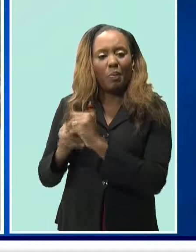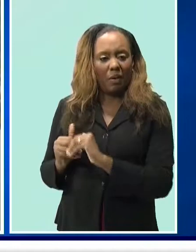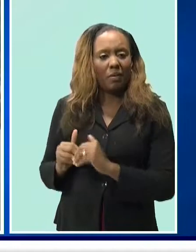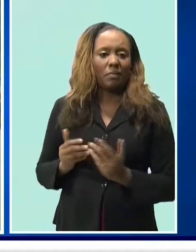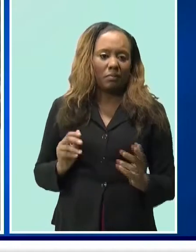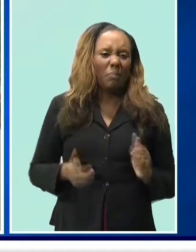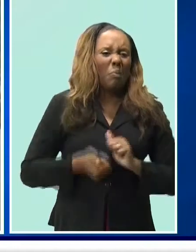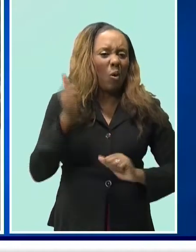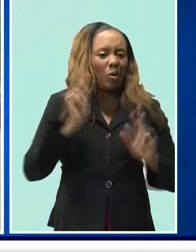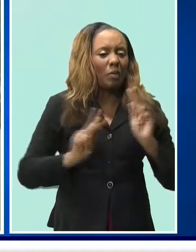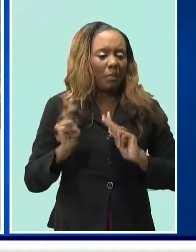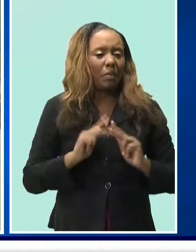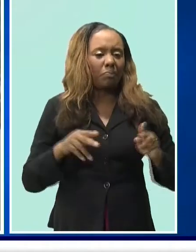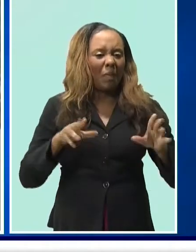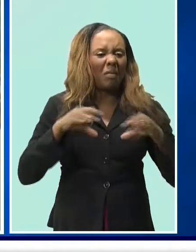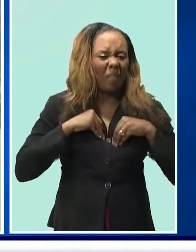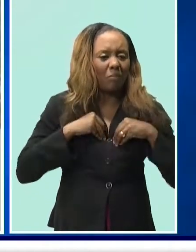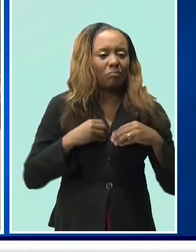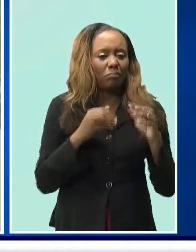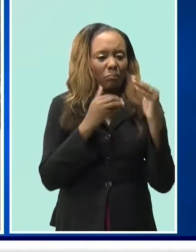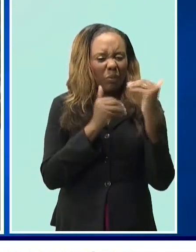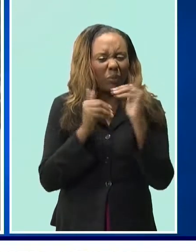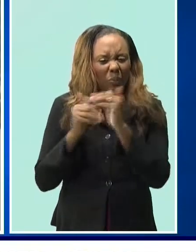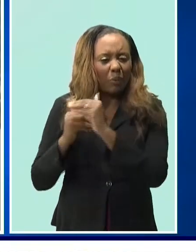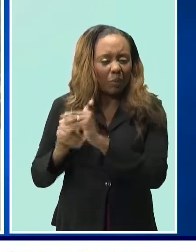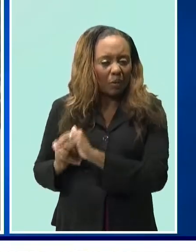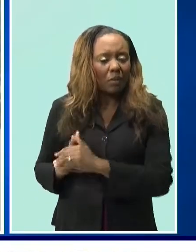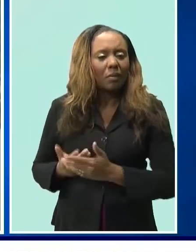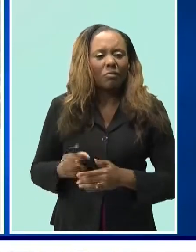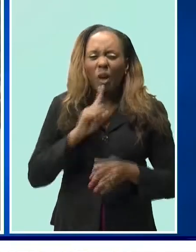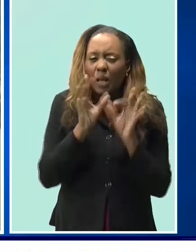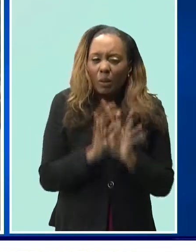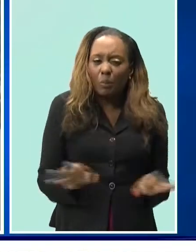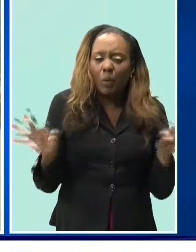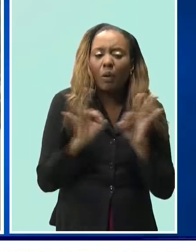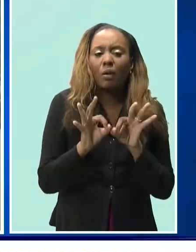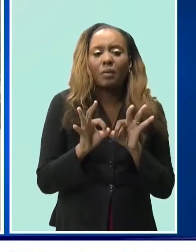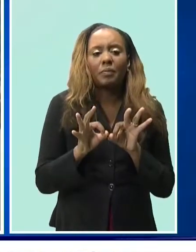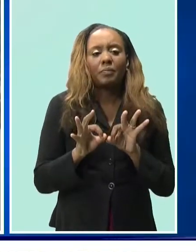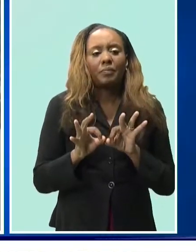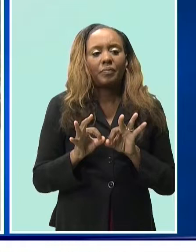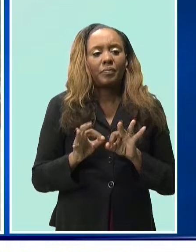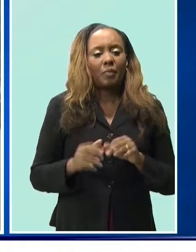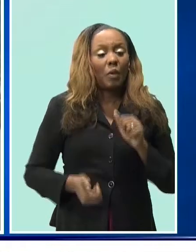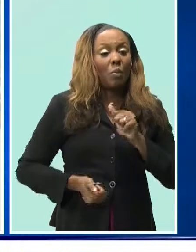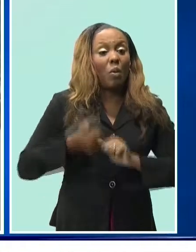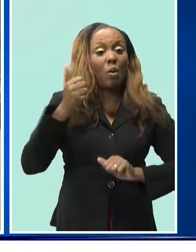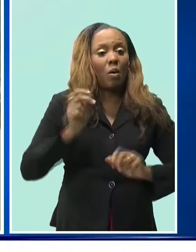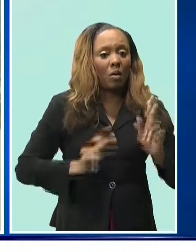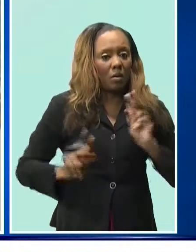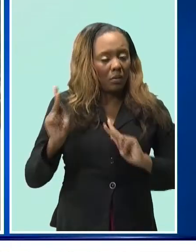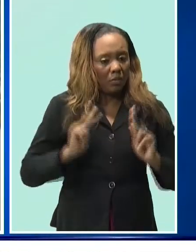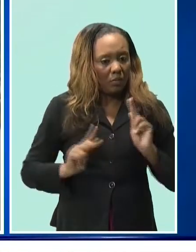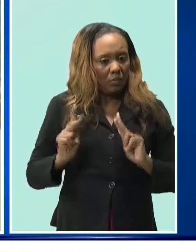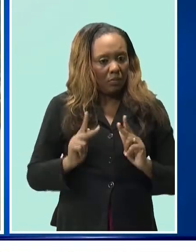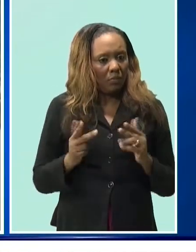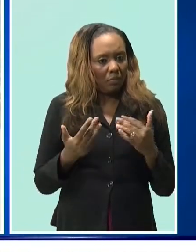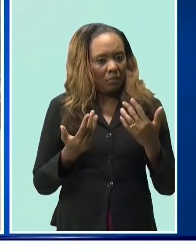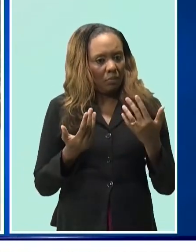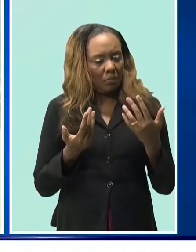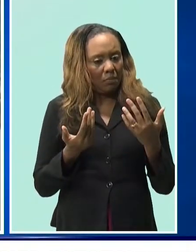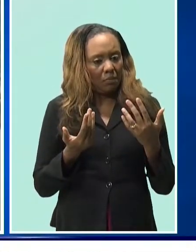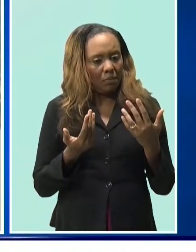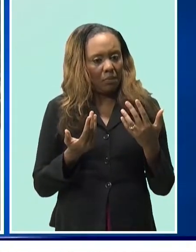by the majority of the population. That is important because by far the majority of persons have